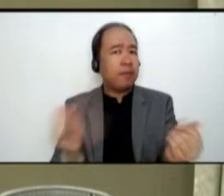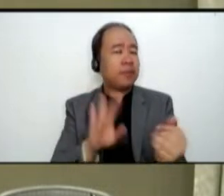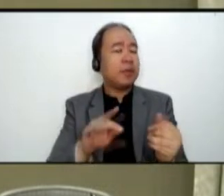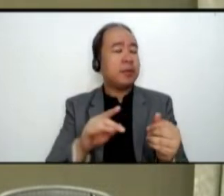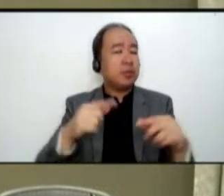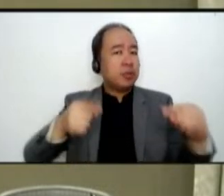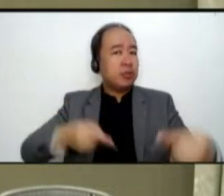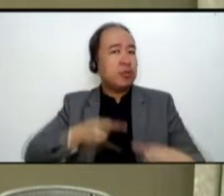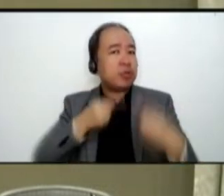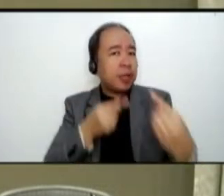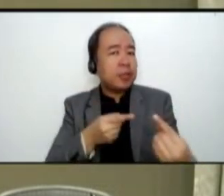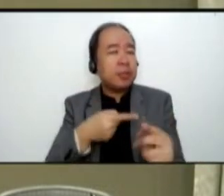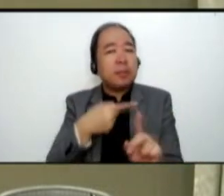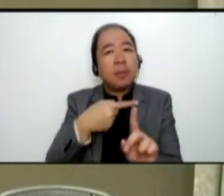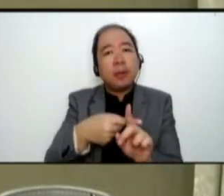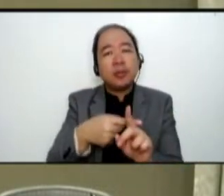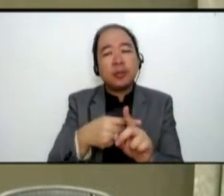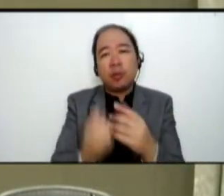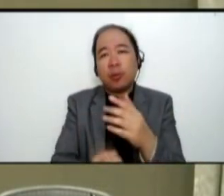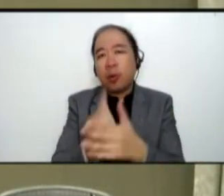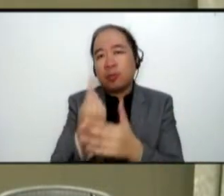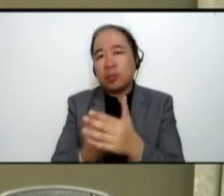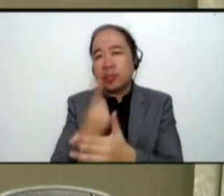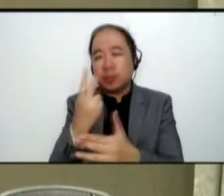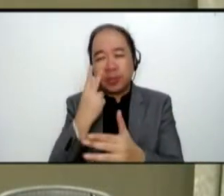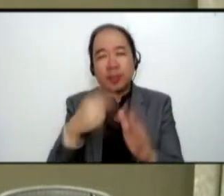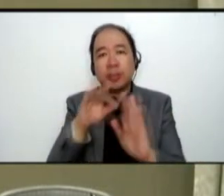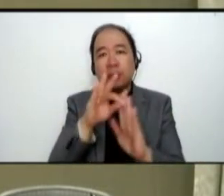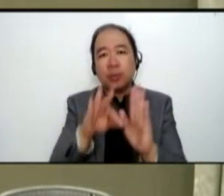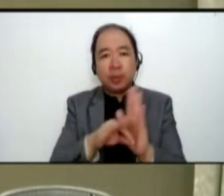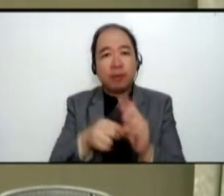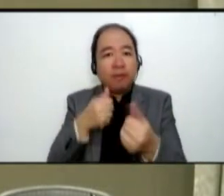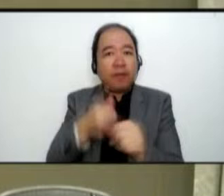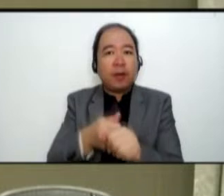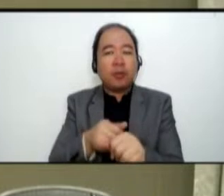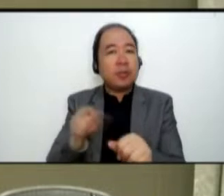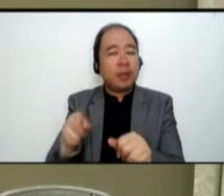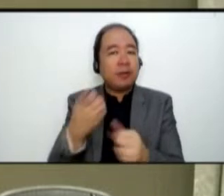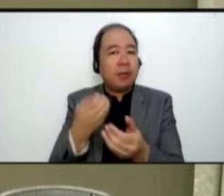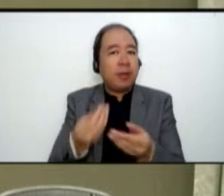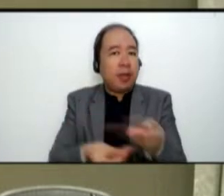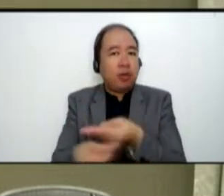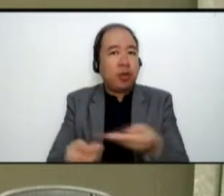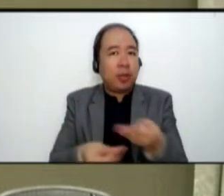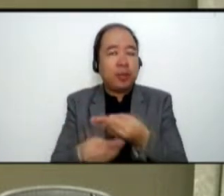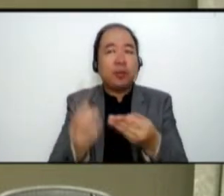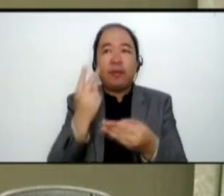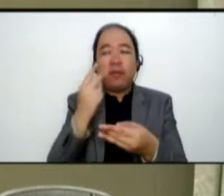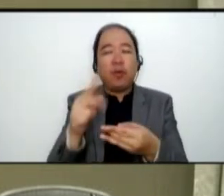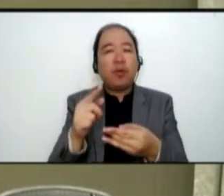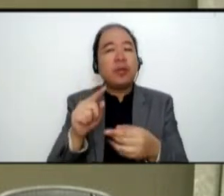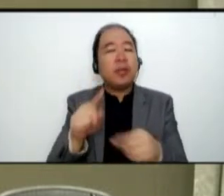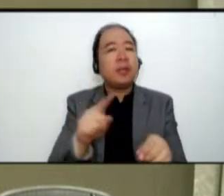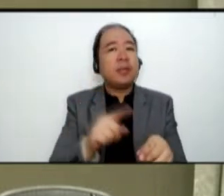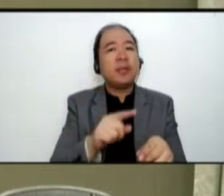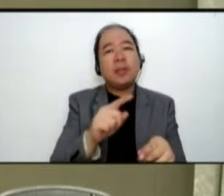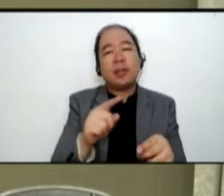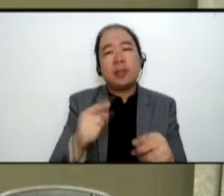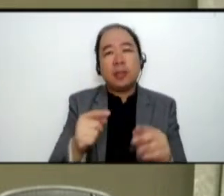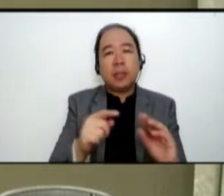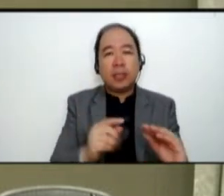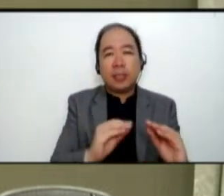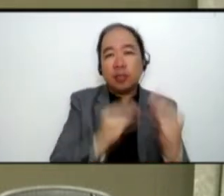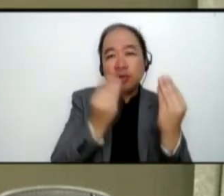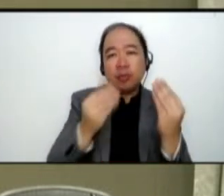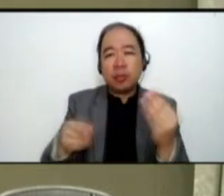implementing policies, for example, based on NTAs, the economic aspects of intergenerational relations? Are there any lessons learned